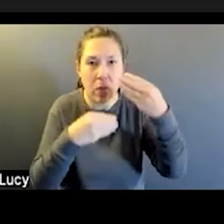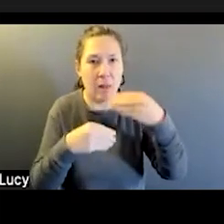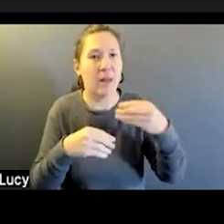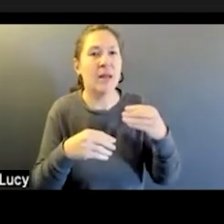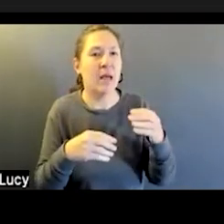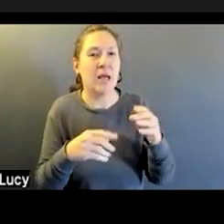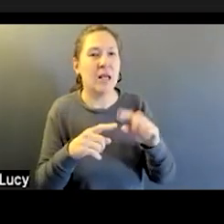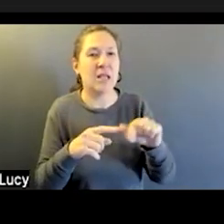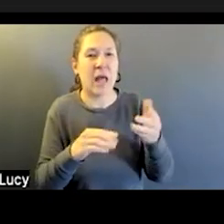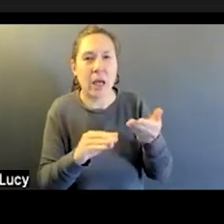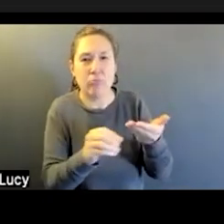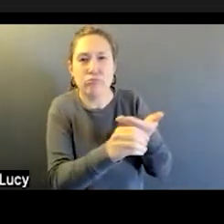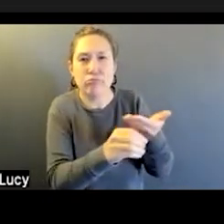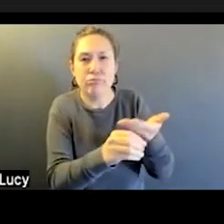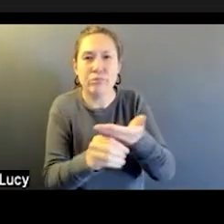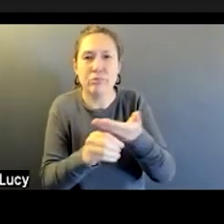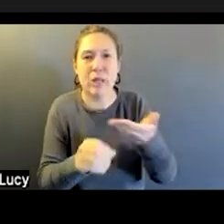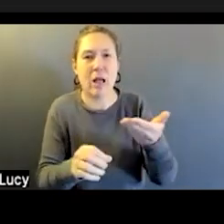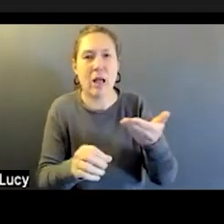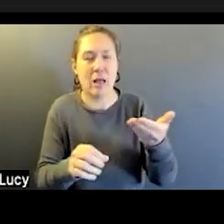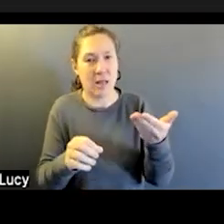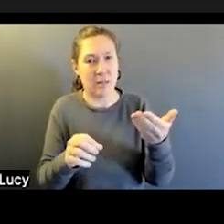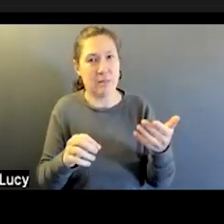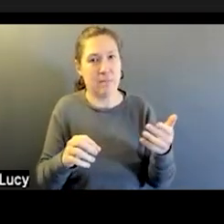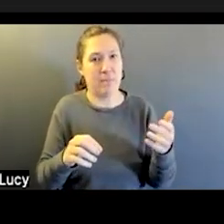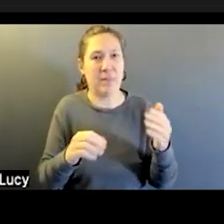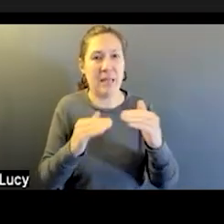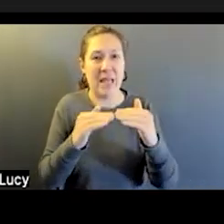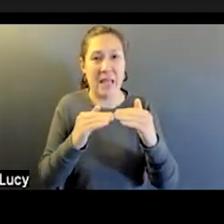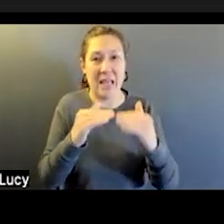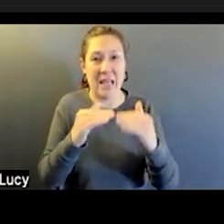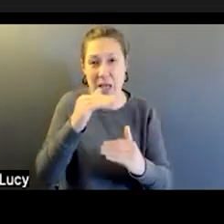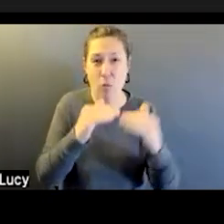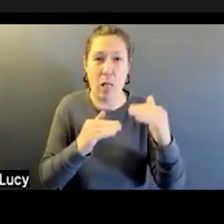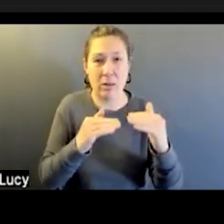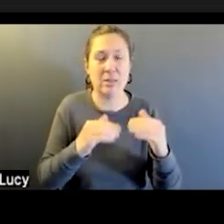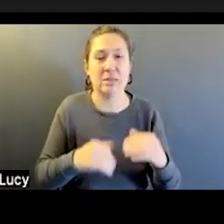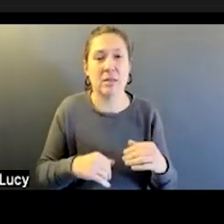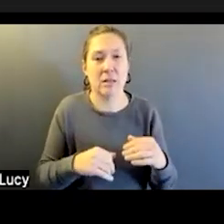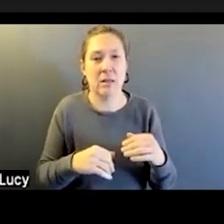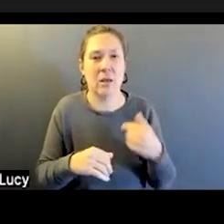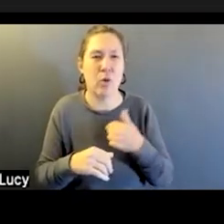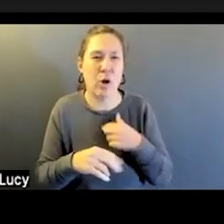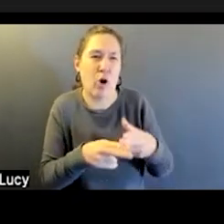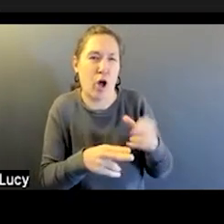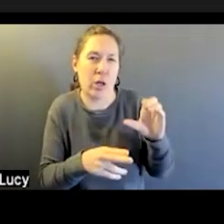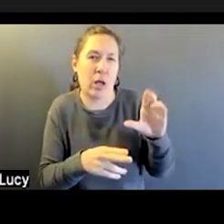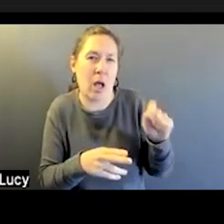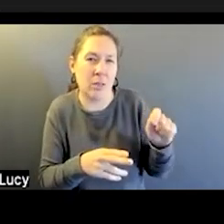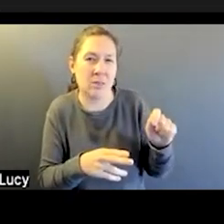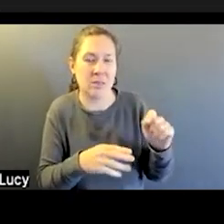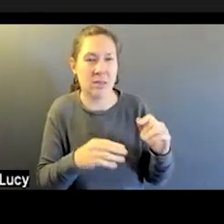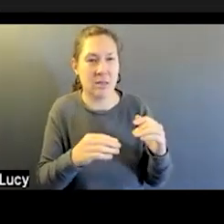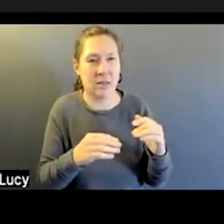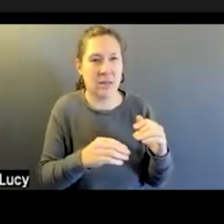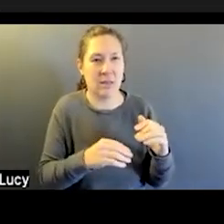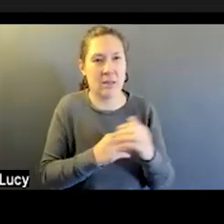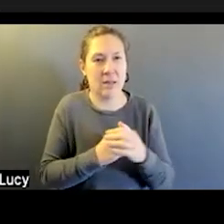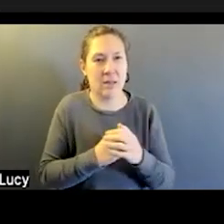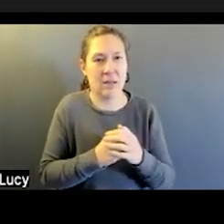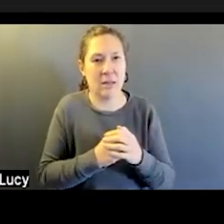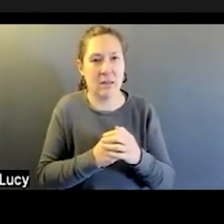just, on, we call them cuts normally. Valid inequalities is a kind of a formal